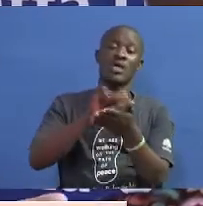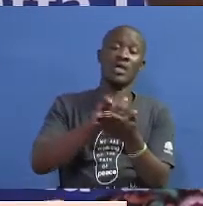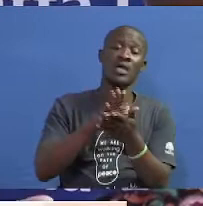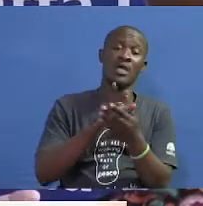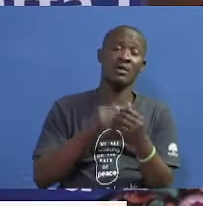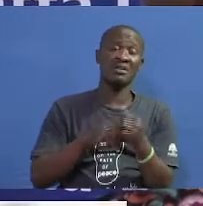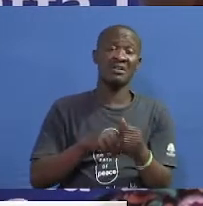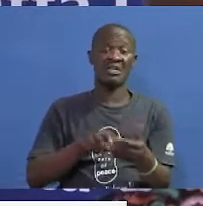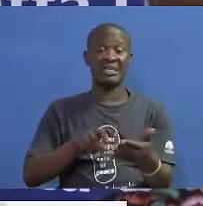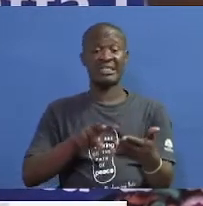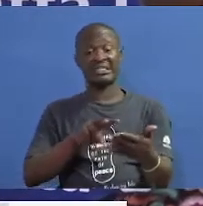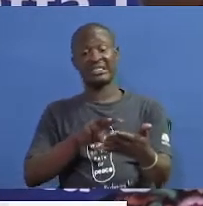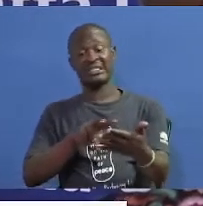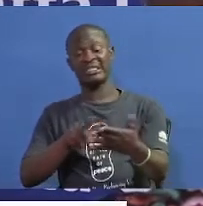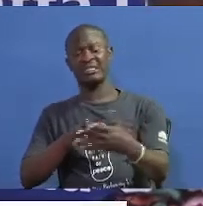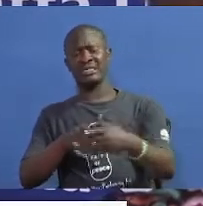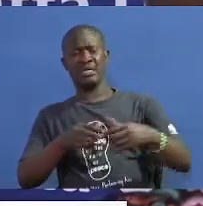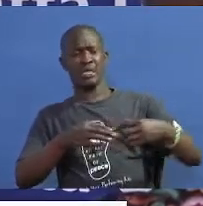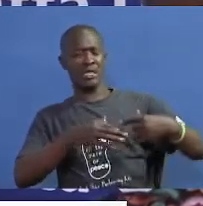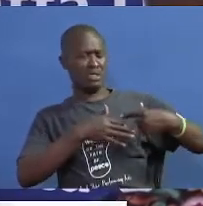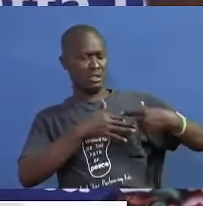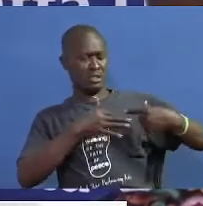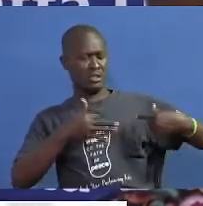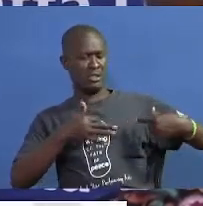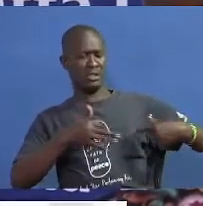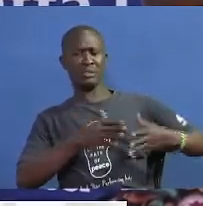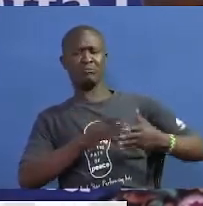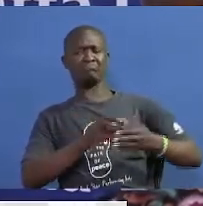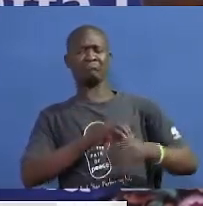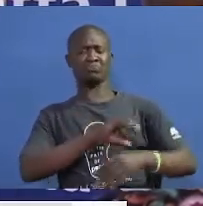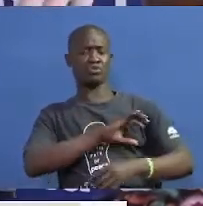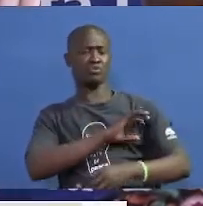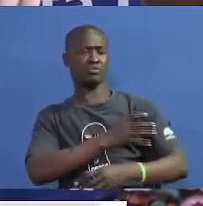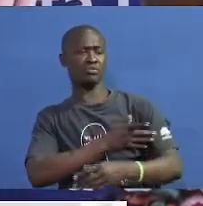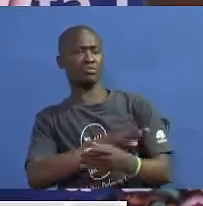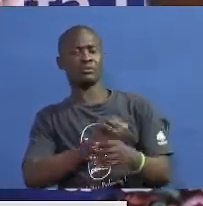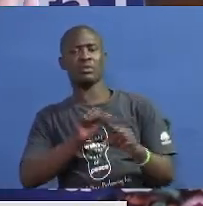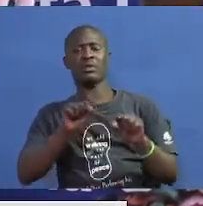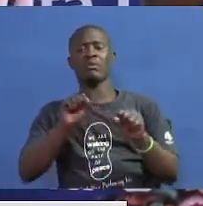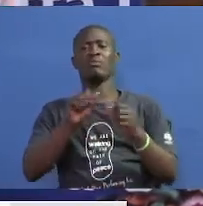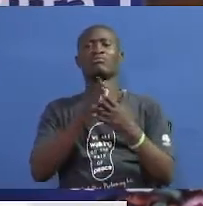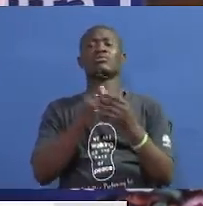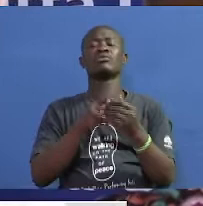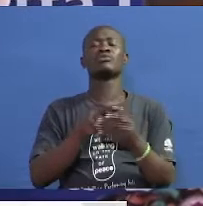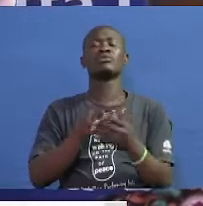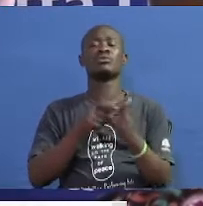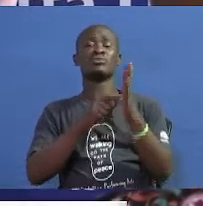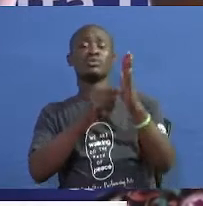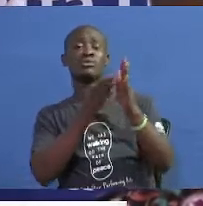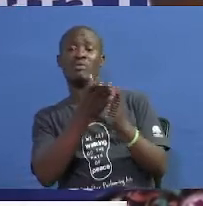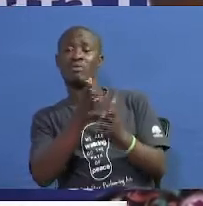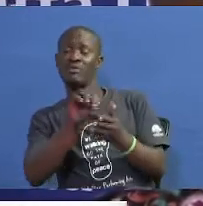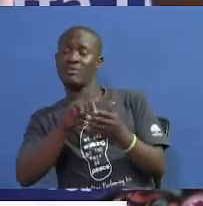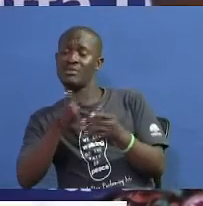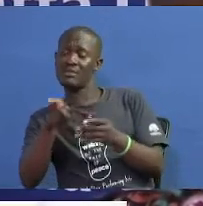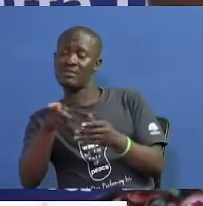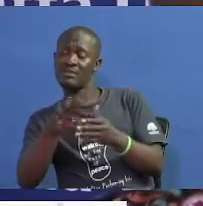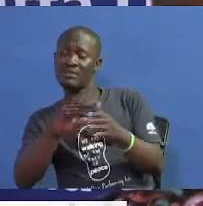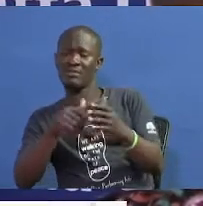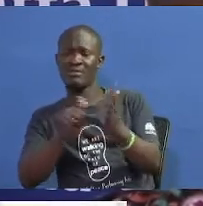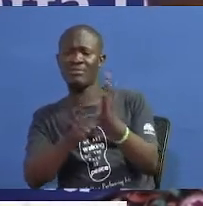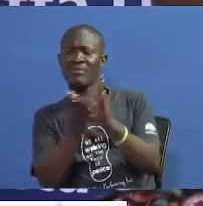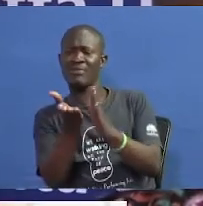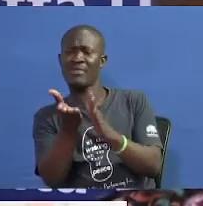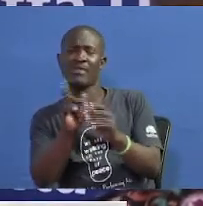I can be scanning somebody's heart or scanning someone's pregnancy, and I can just show them, like, yeah, here's the heart, this is where